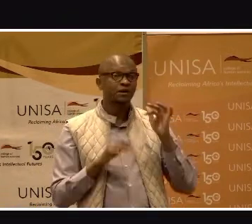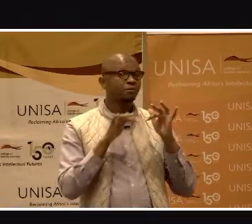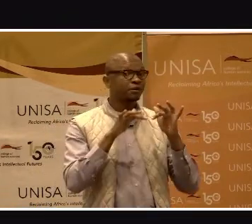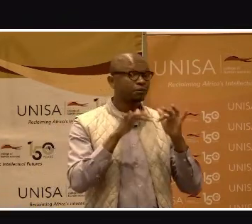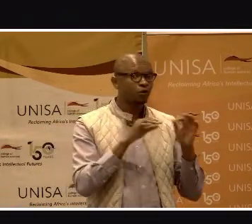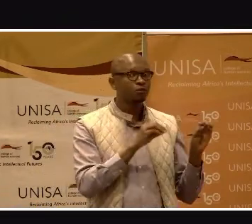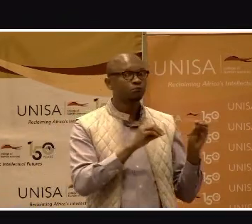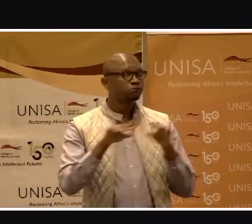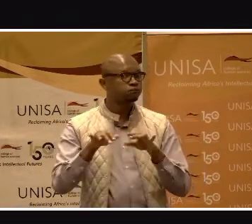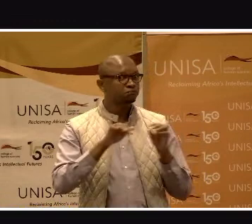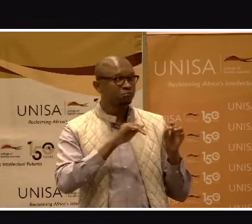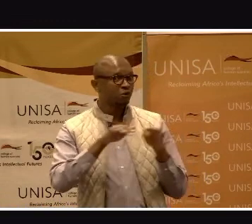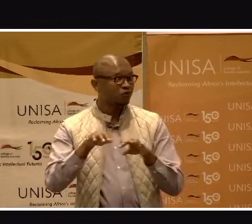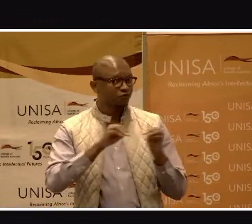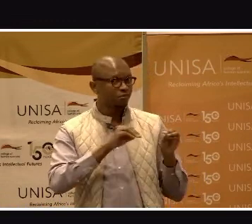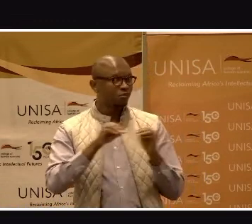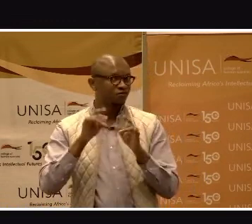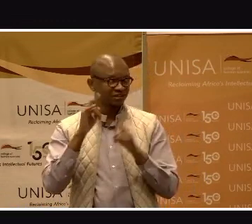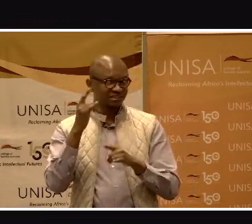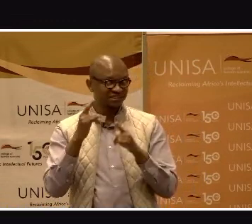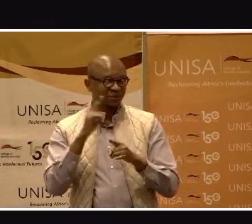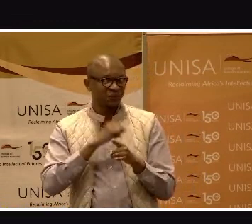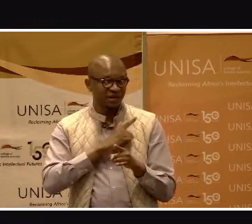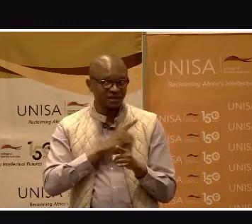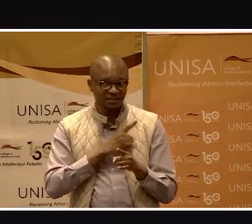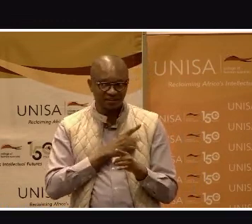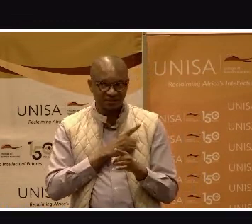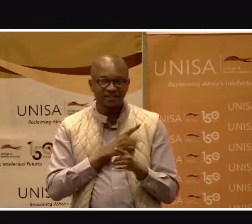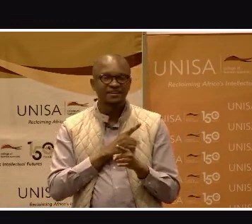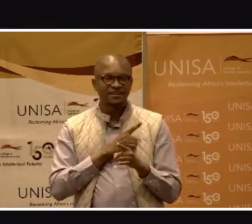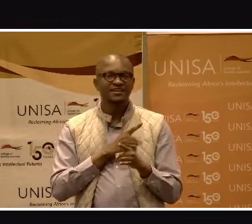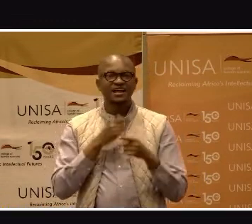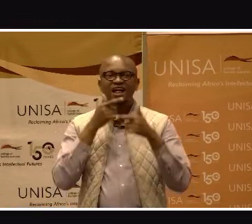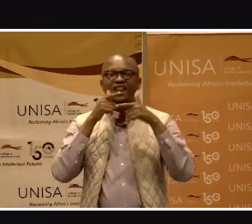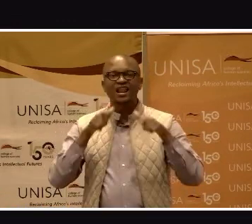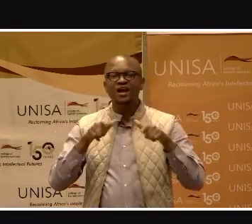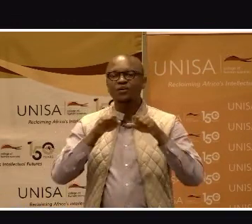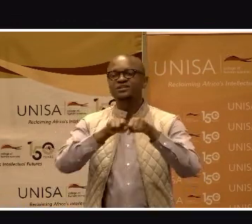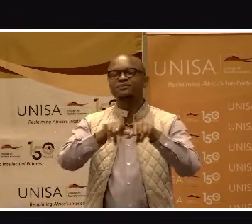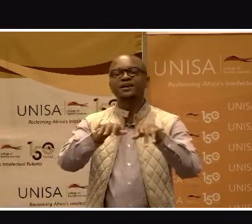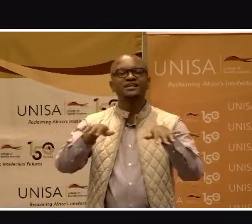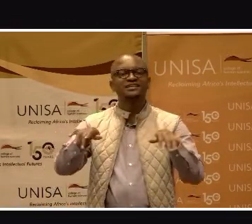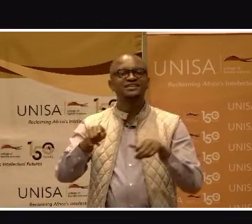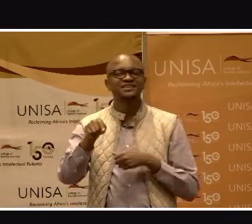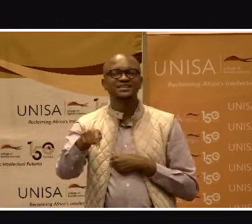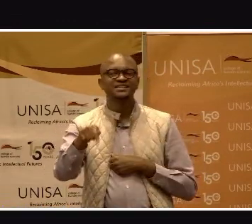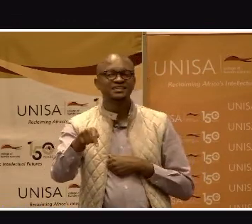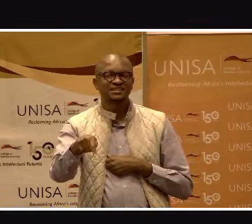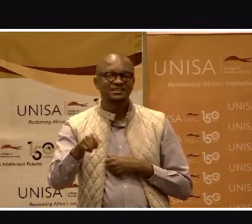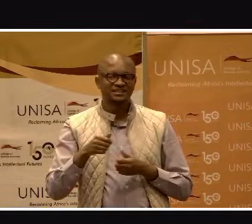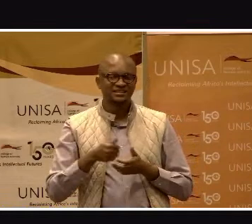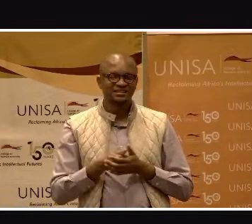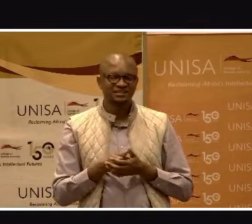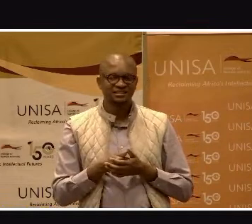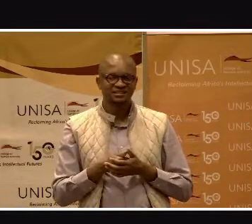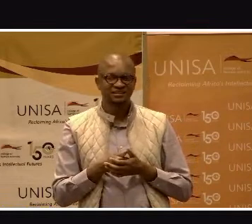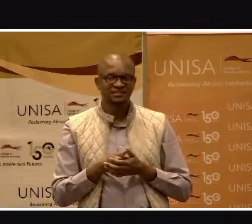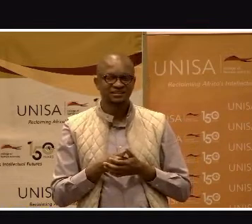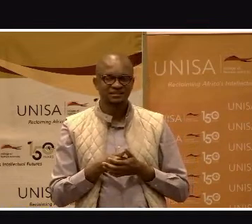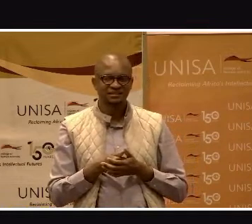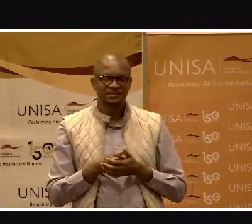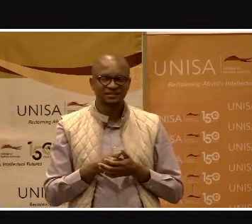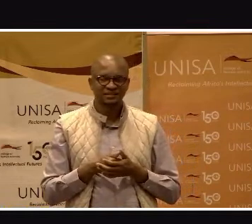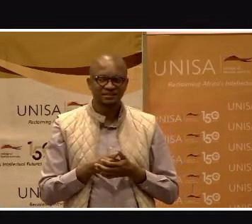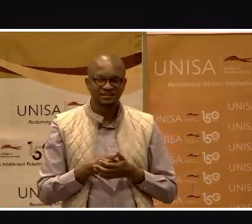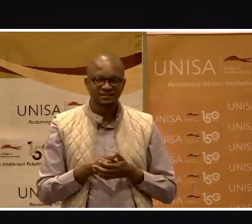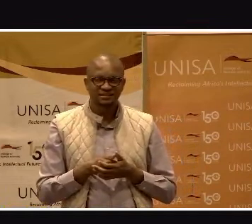cities where they speak the prevalent language to participate in the economy so that they can make money and take care of themselves, rather than being